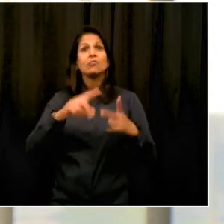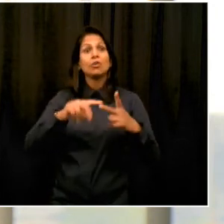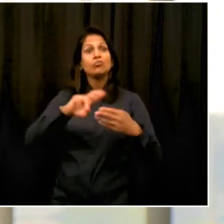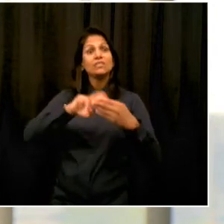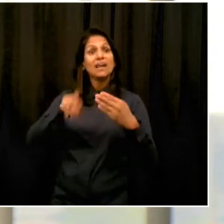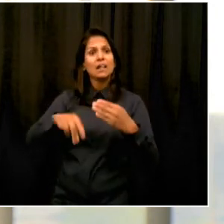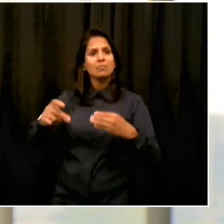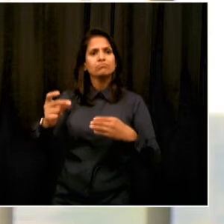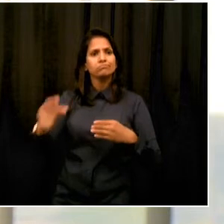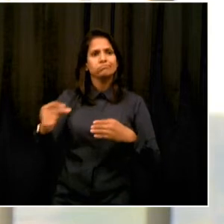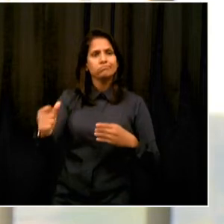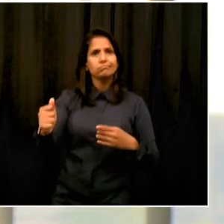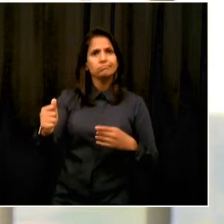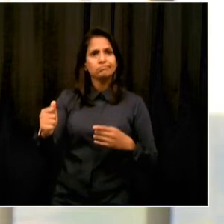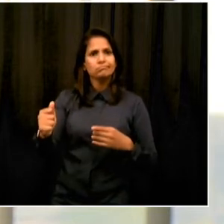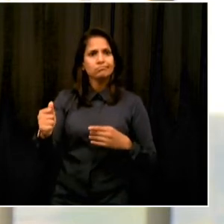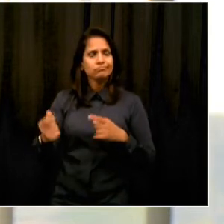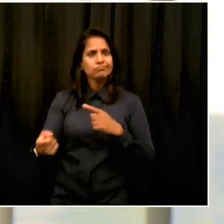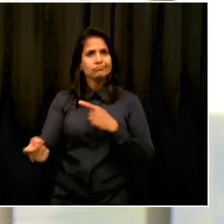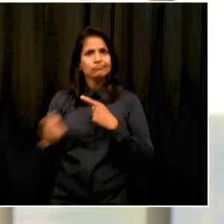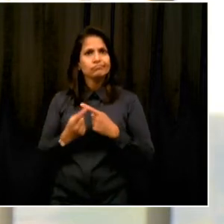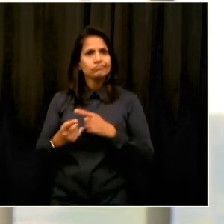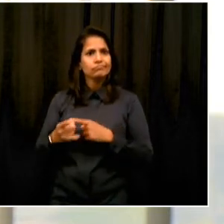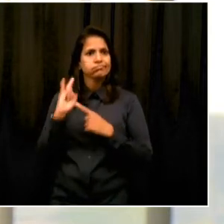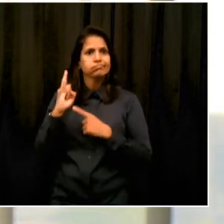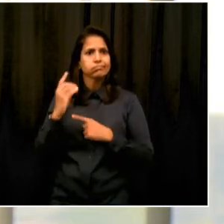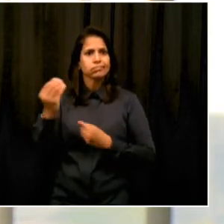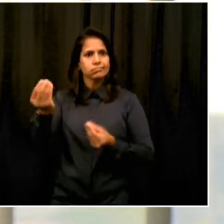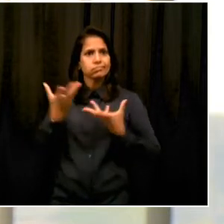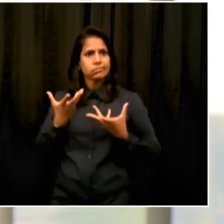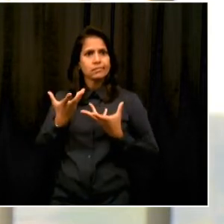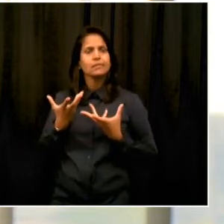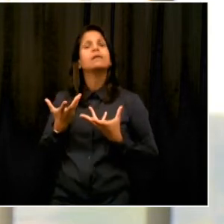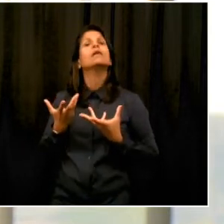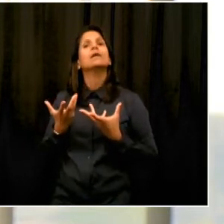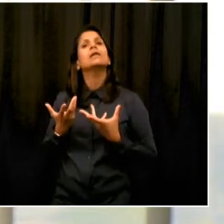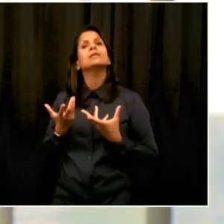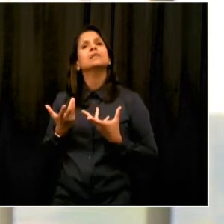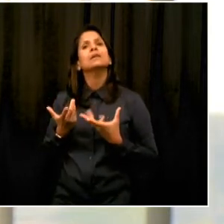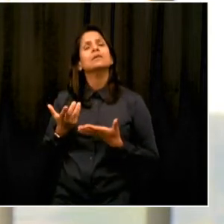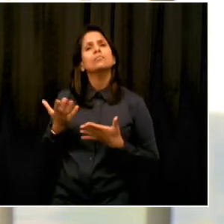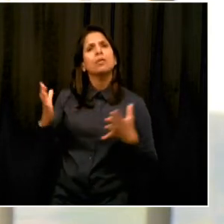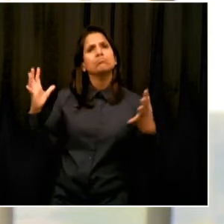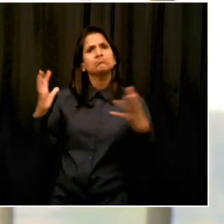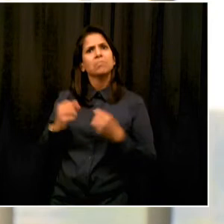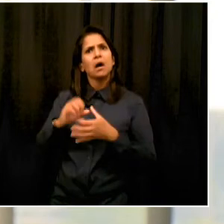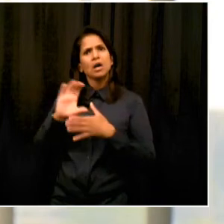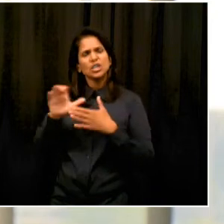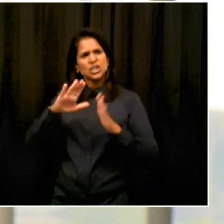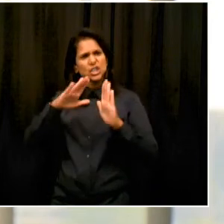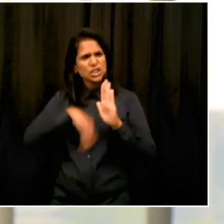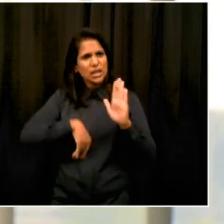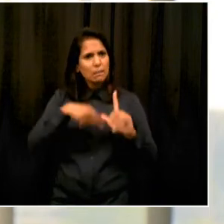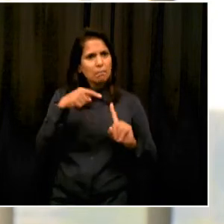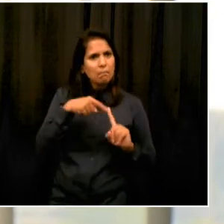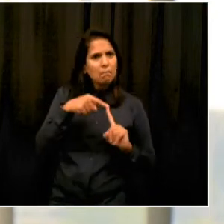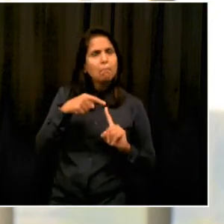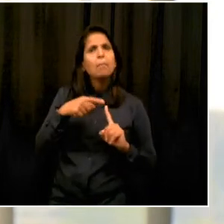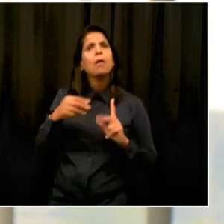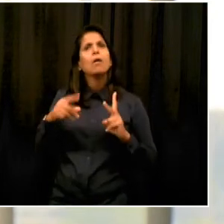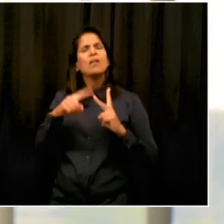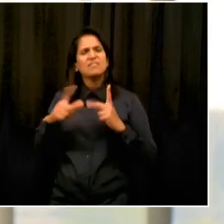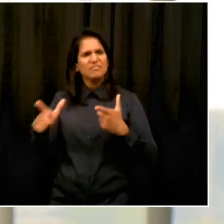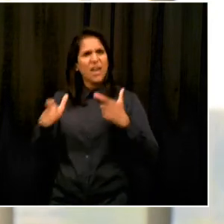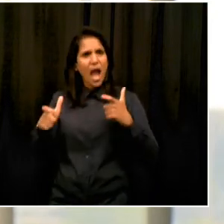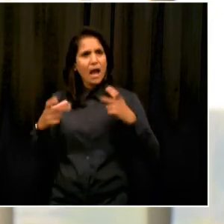to use these at scale. Our belief is that the most important thing to economic reopening